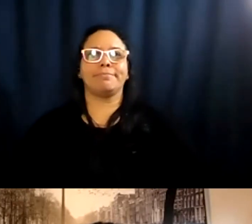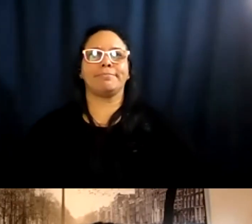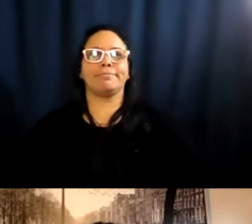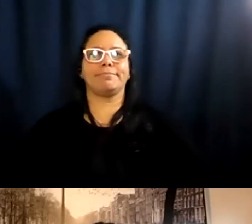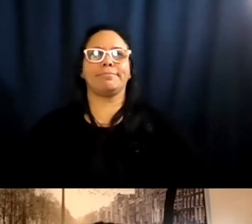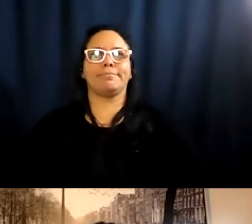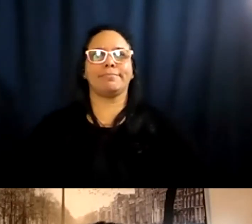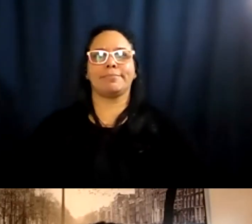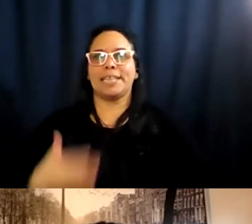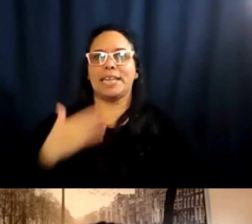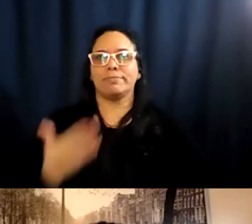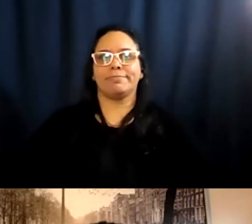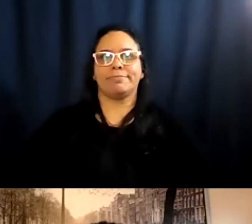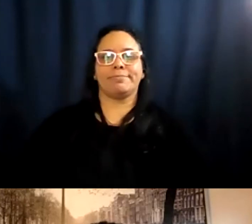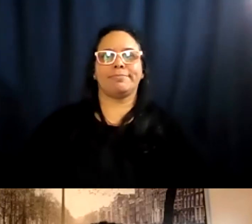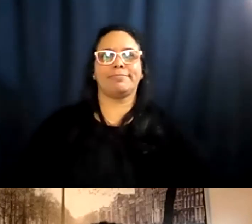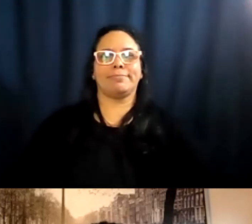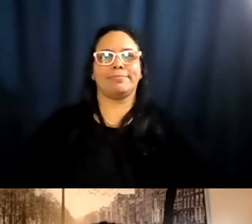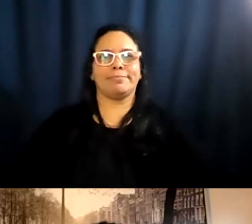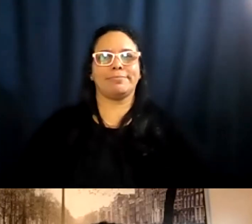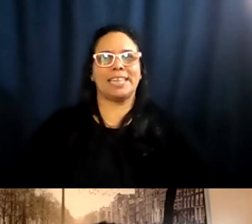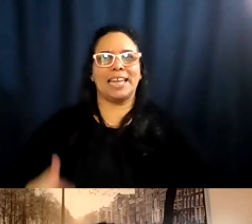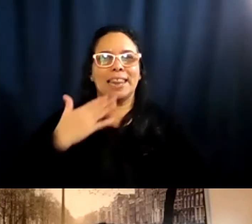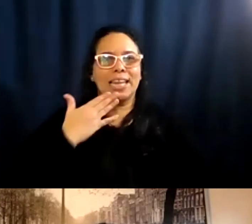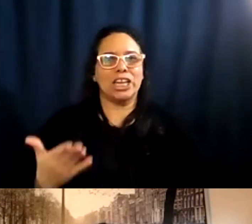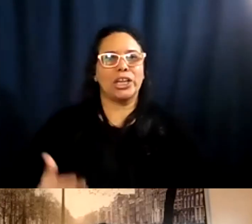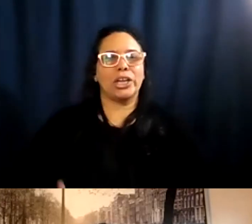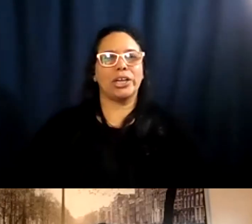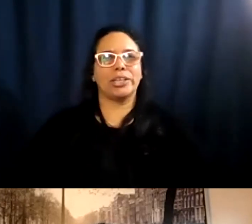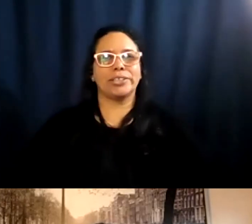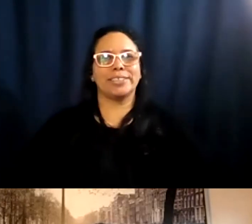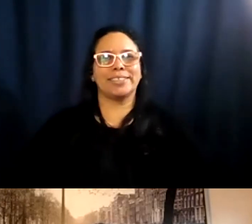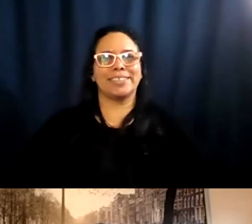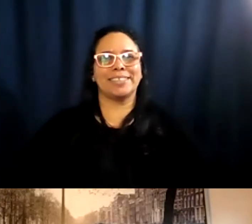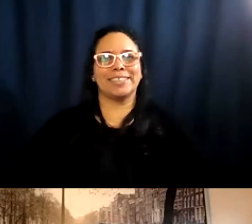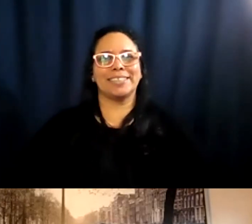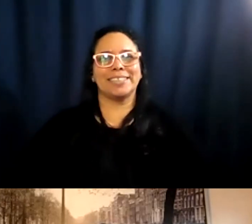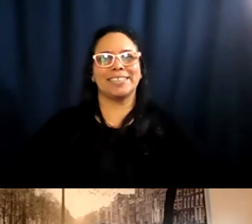Thank you. Wow, thank you, Darius and Dr. Mello.